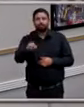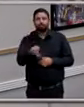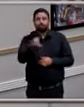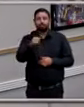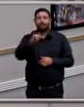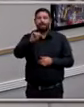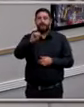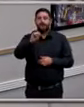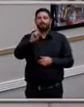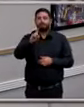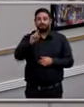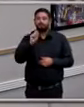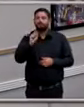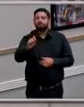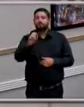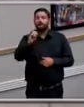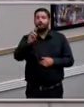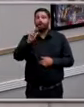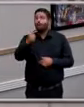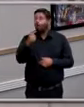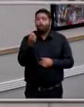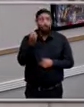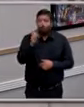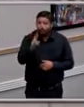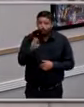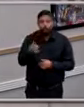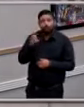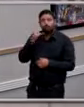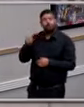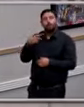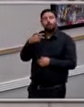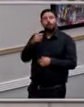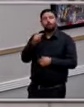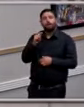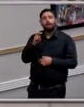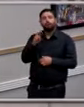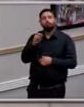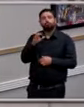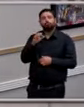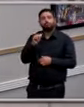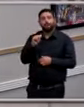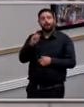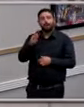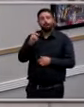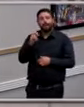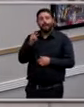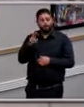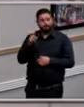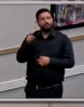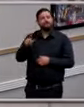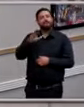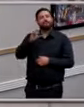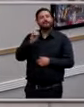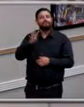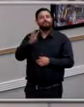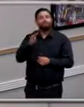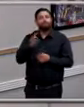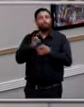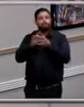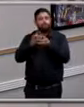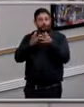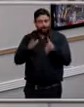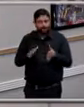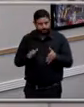re.robinson@judsonISD.org, or contact Patricia Baker, our 504 dyslexia coordinator, at